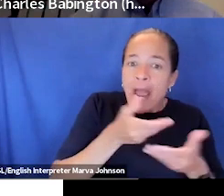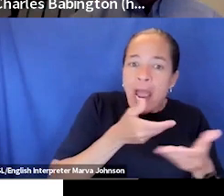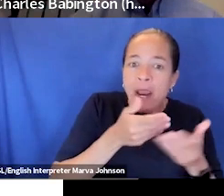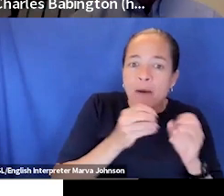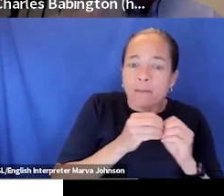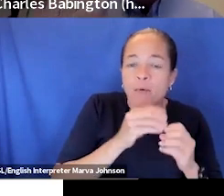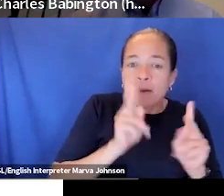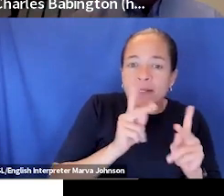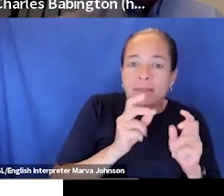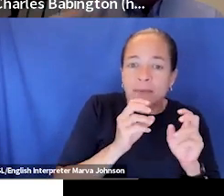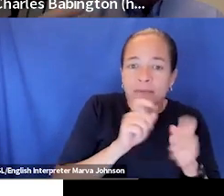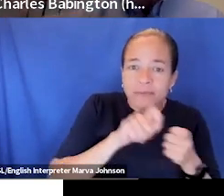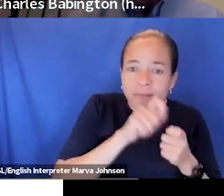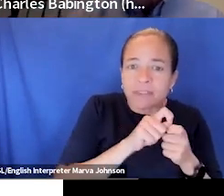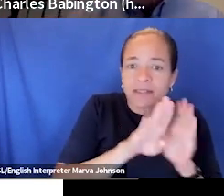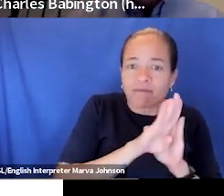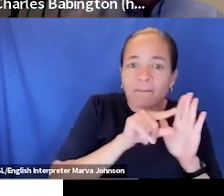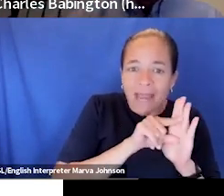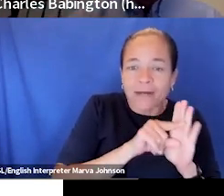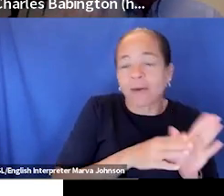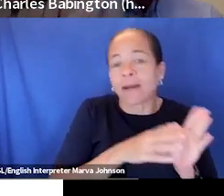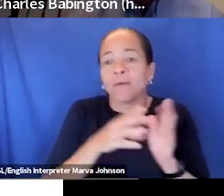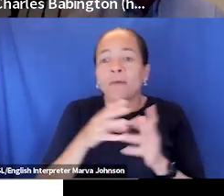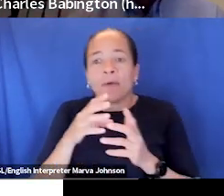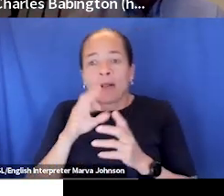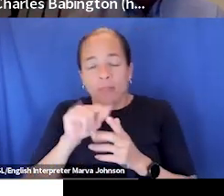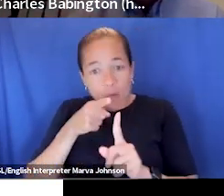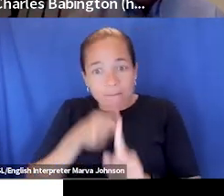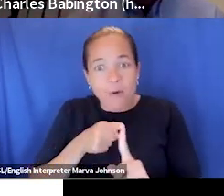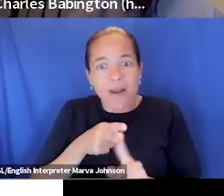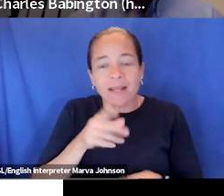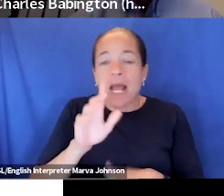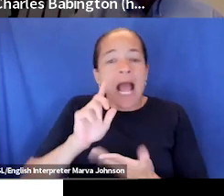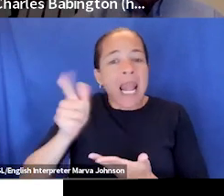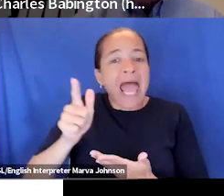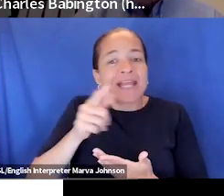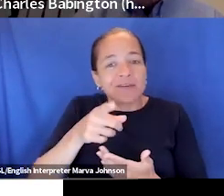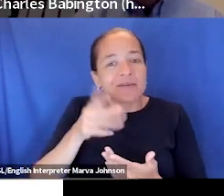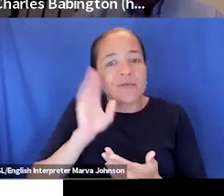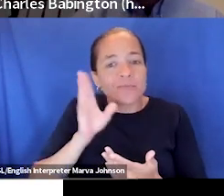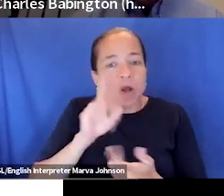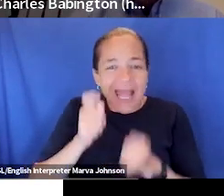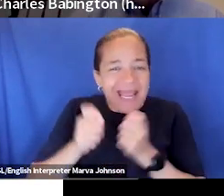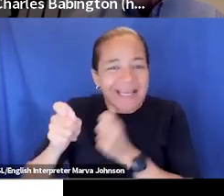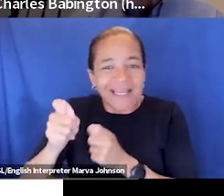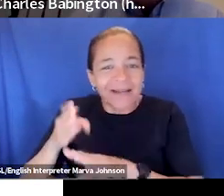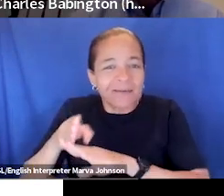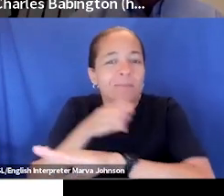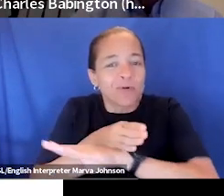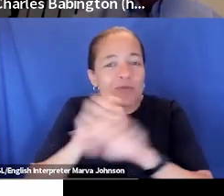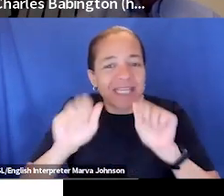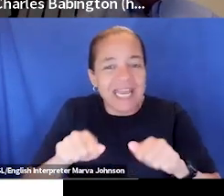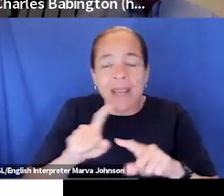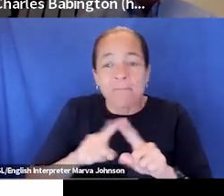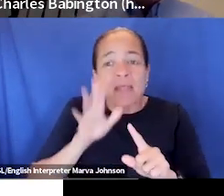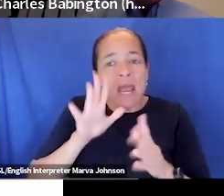back, and when you edit and rewrite, you're going to change it and make it better, but that'll get you started. If you don't know exactly what you want